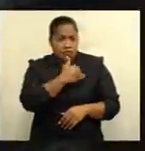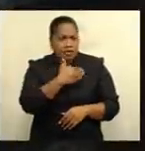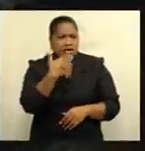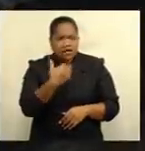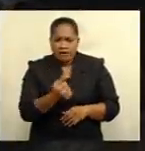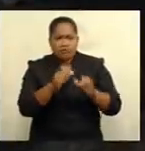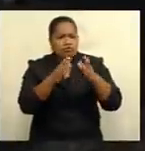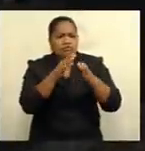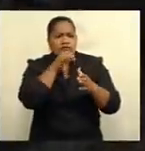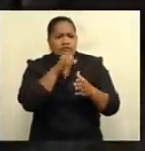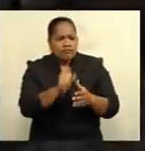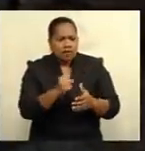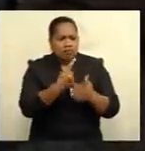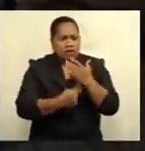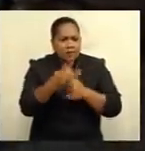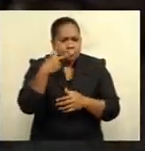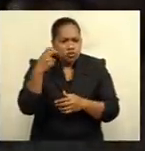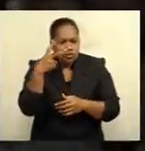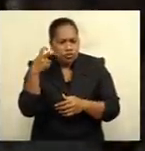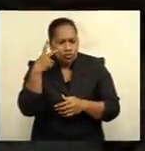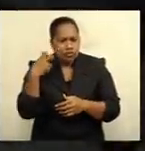and harvesting sea cucumbers.